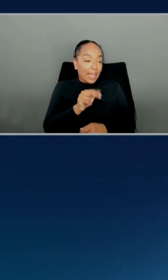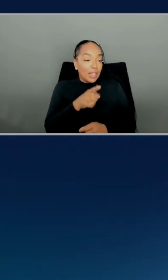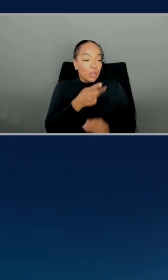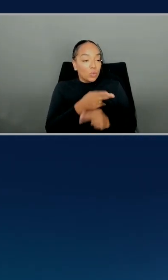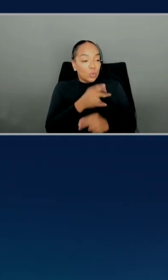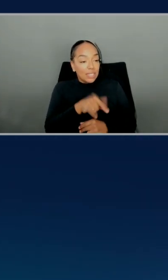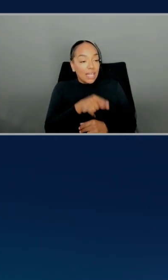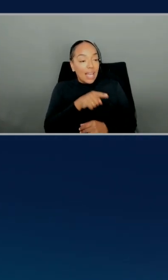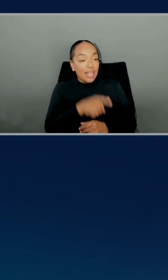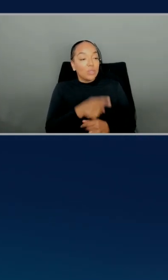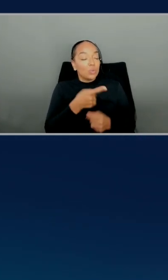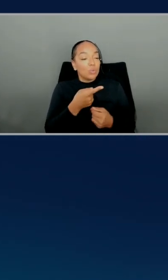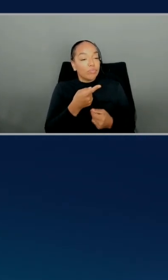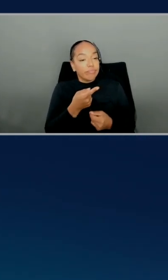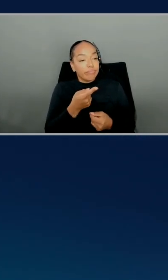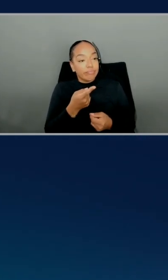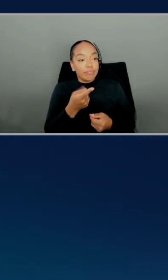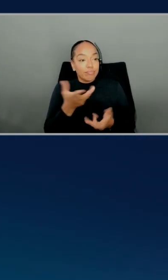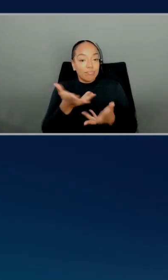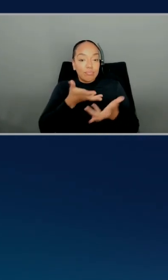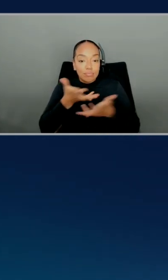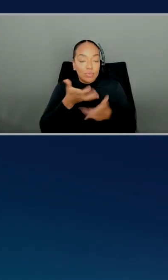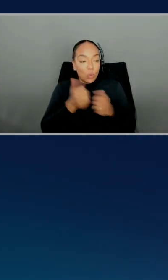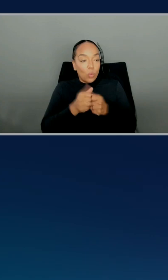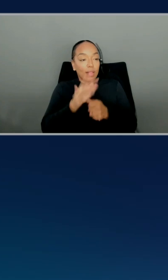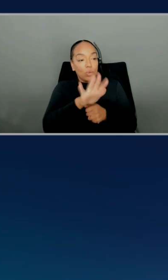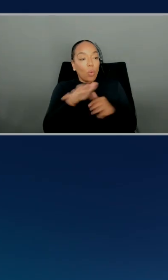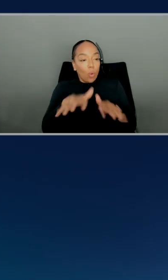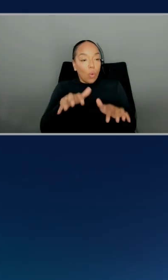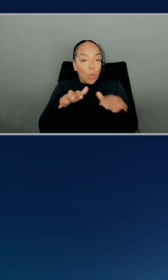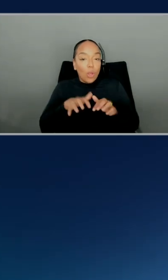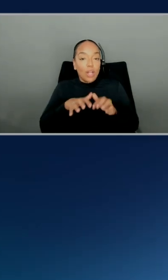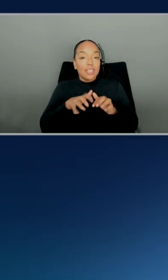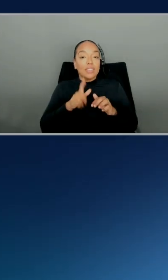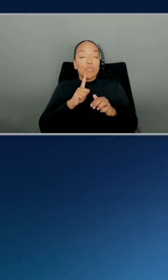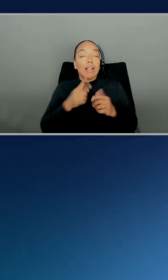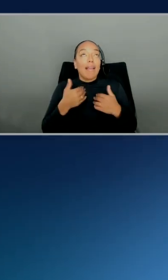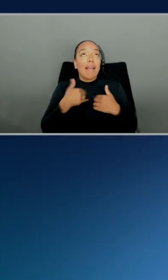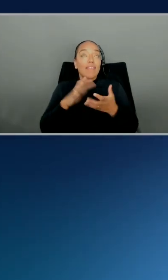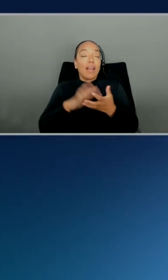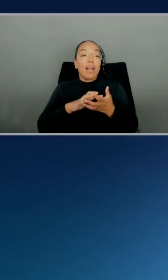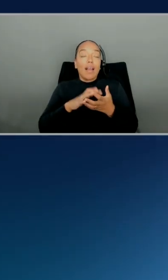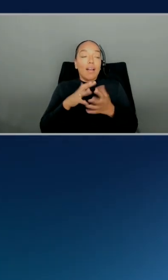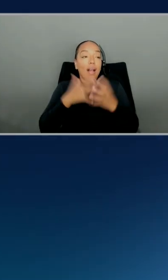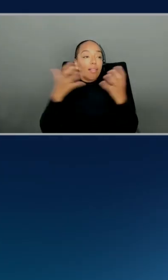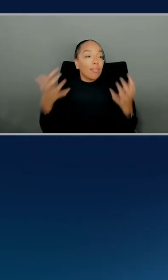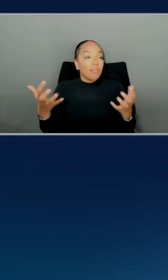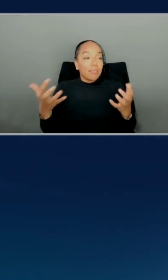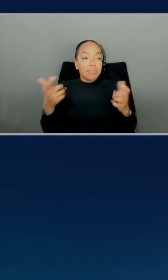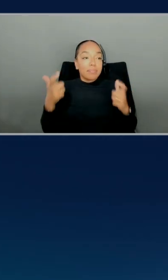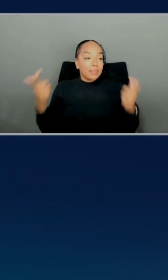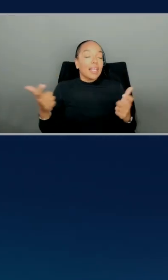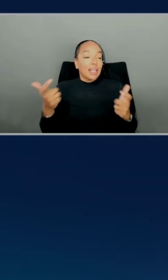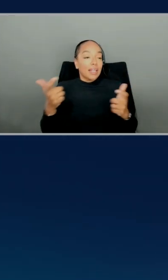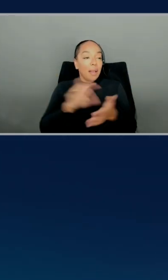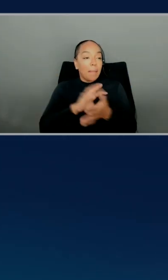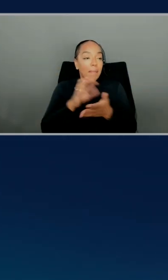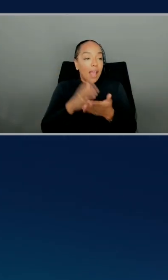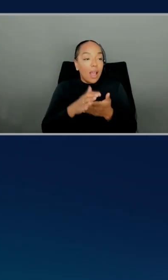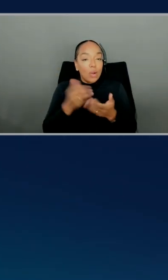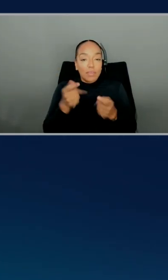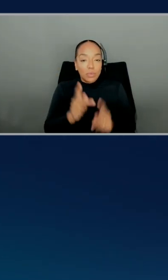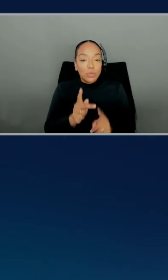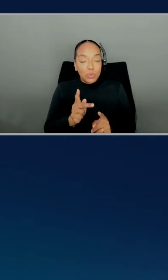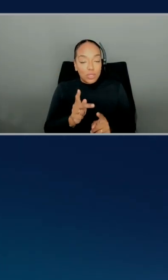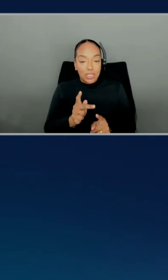your audience. Right? There's a massive amount of opportunity in things where no software exists today,